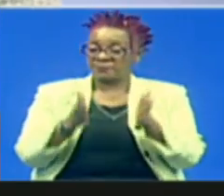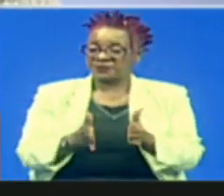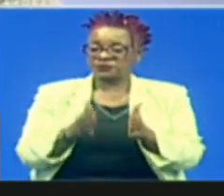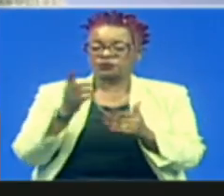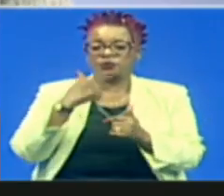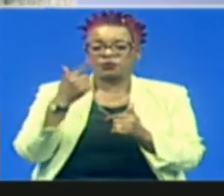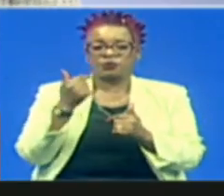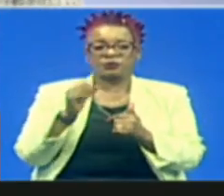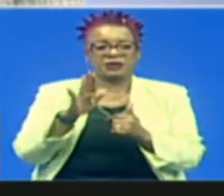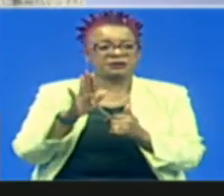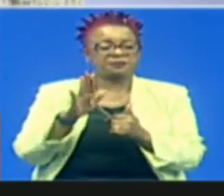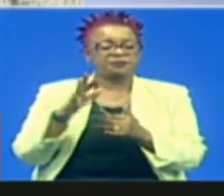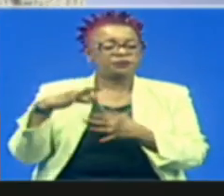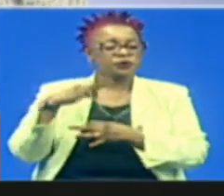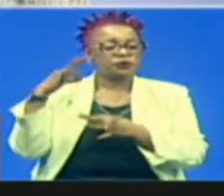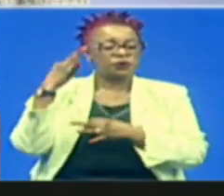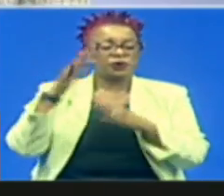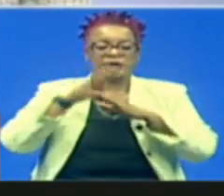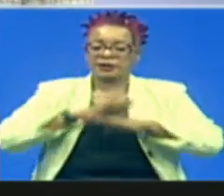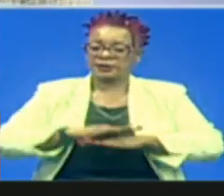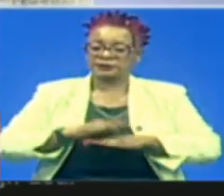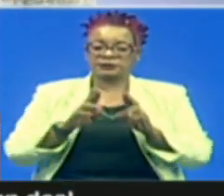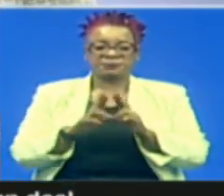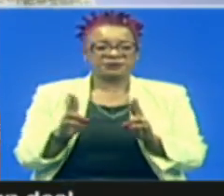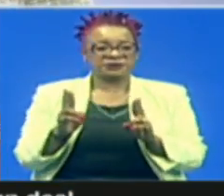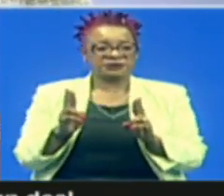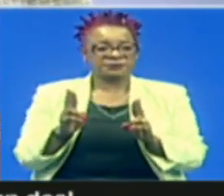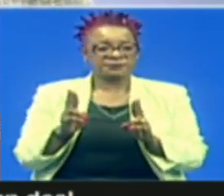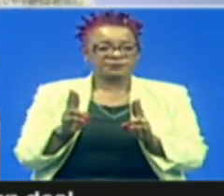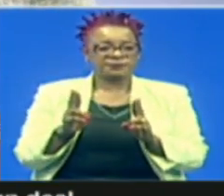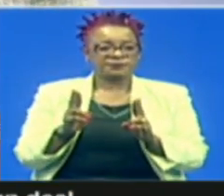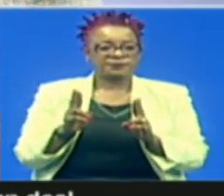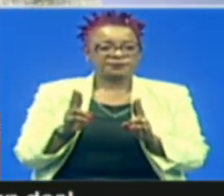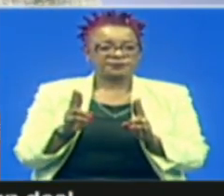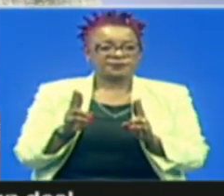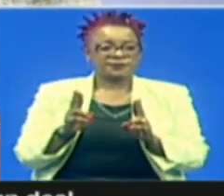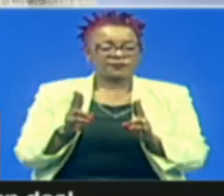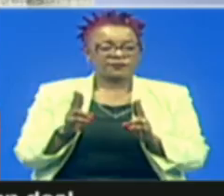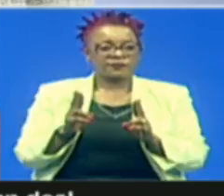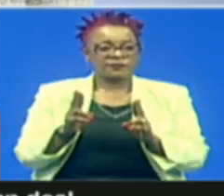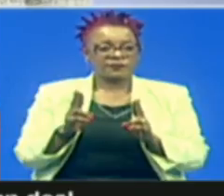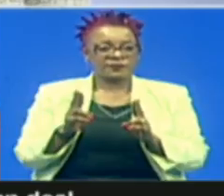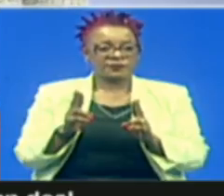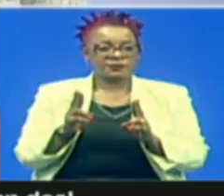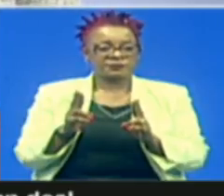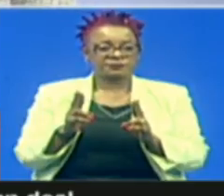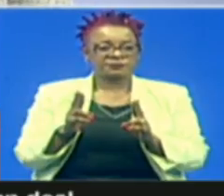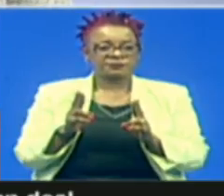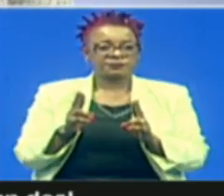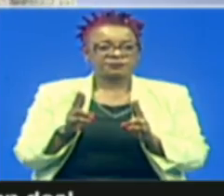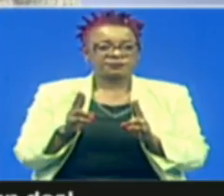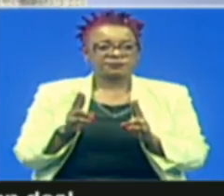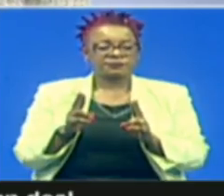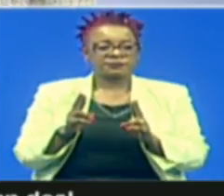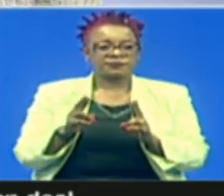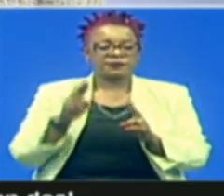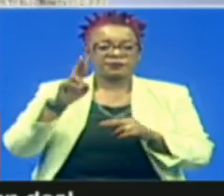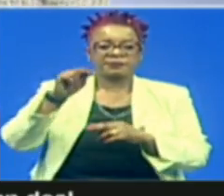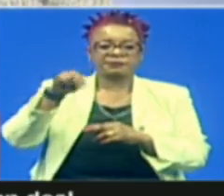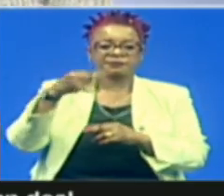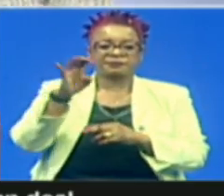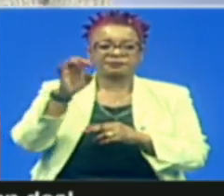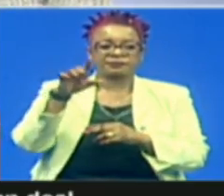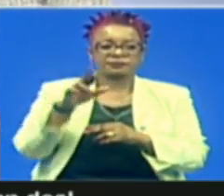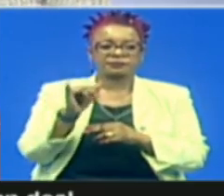of Bob Collymore always rest in peace. Two other stories now, making headlines. Faith Harrison Njeri, who until